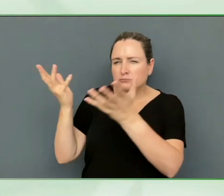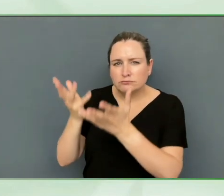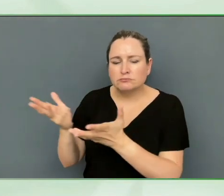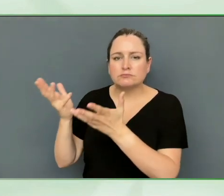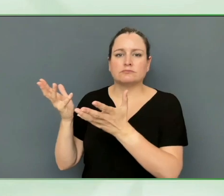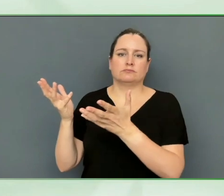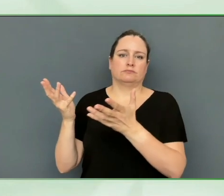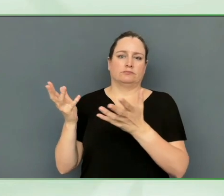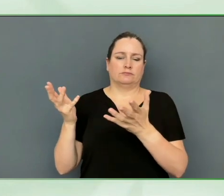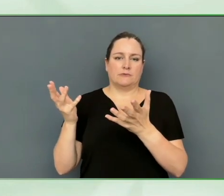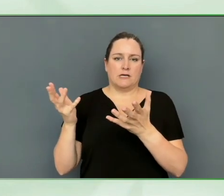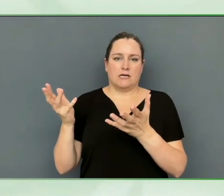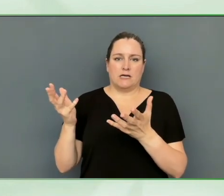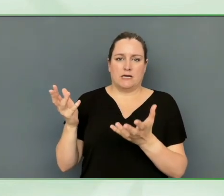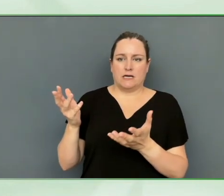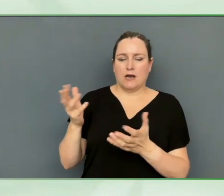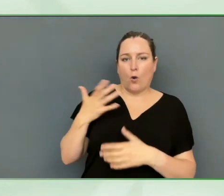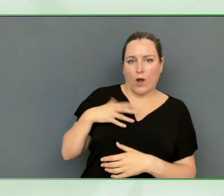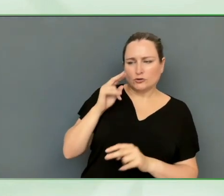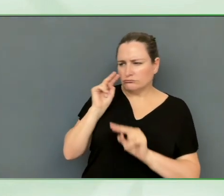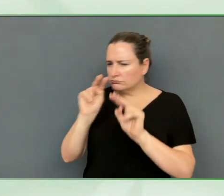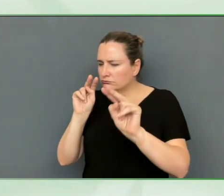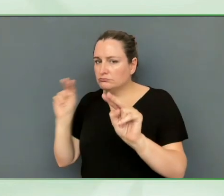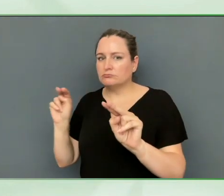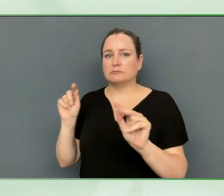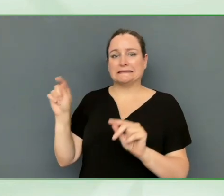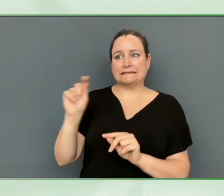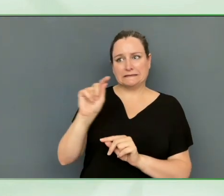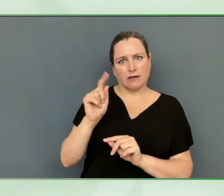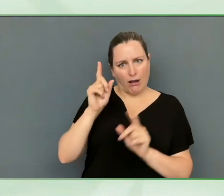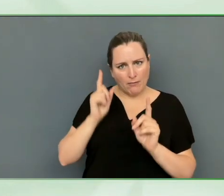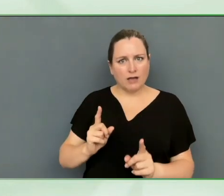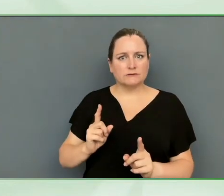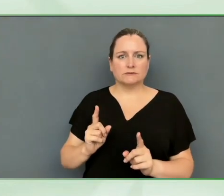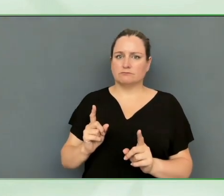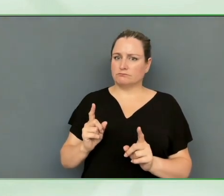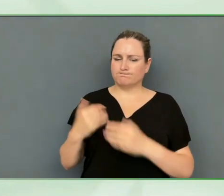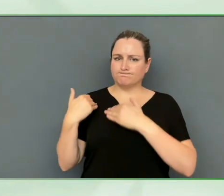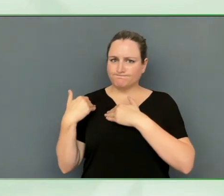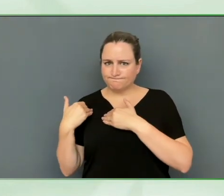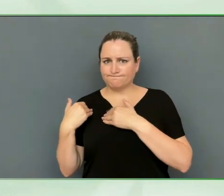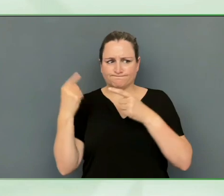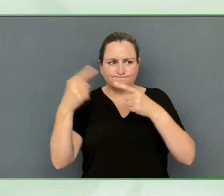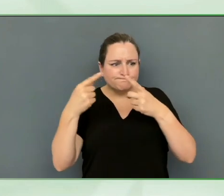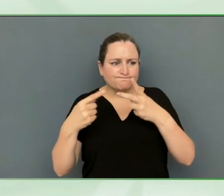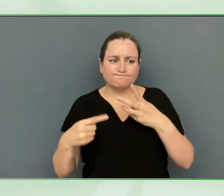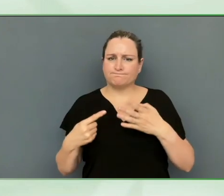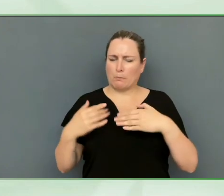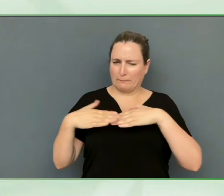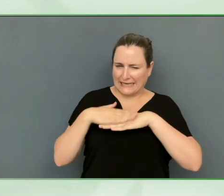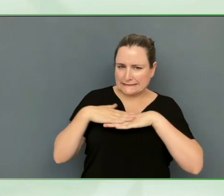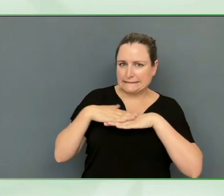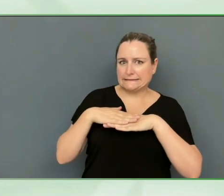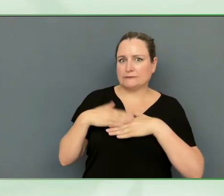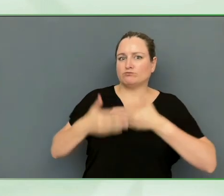the minimum guidelines at least to, for not just disability groups, all the different categories that they